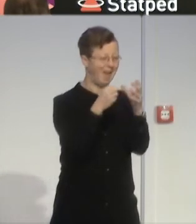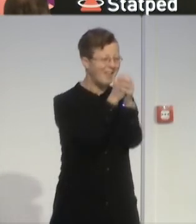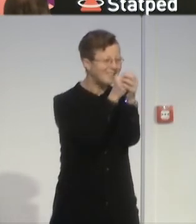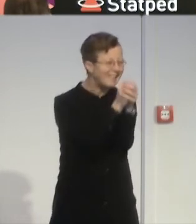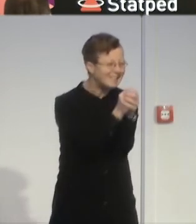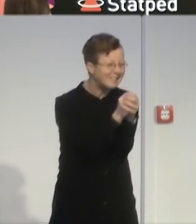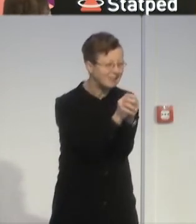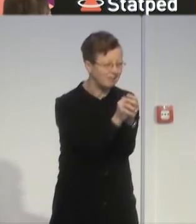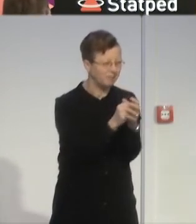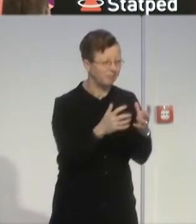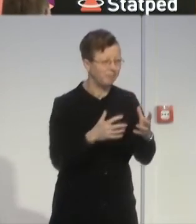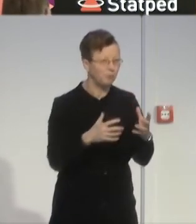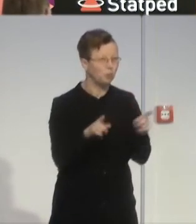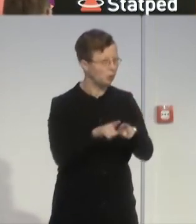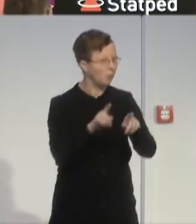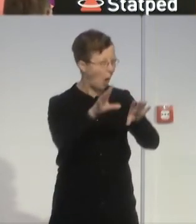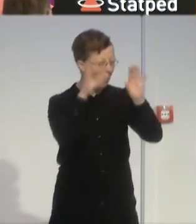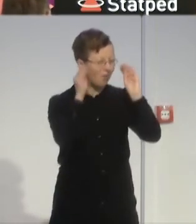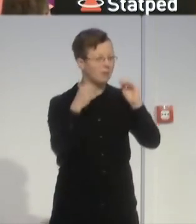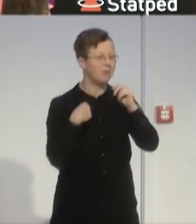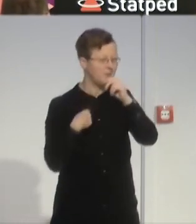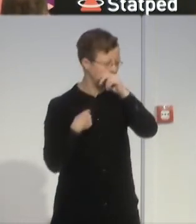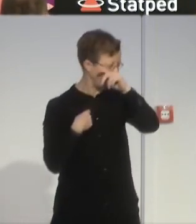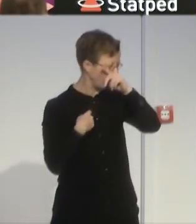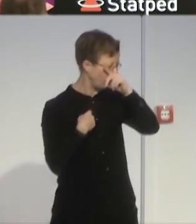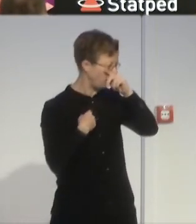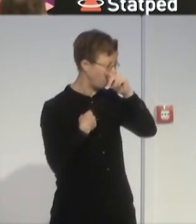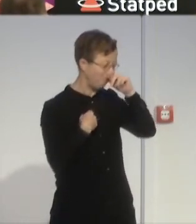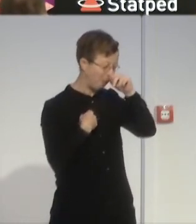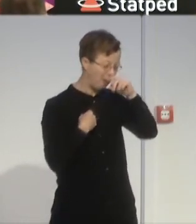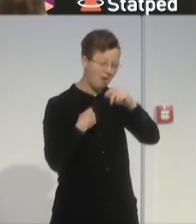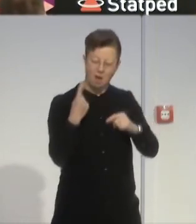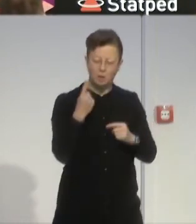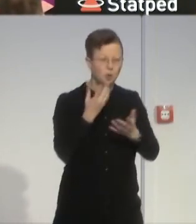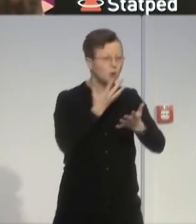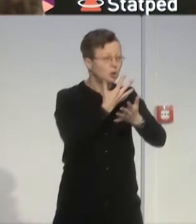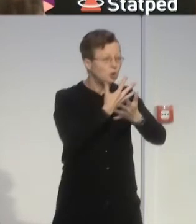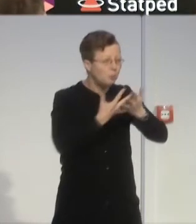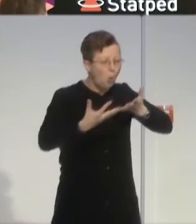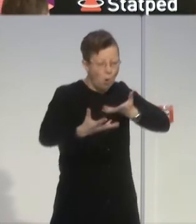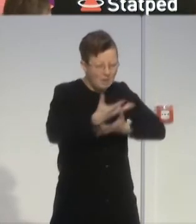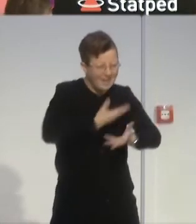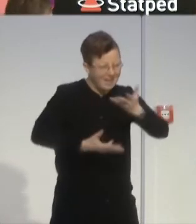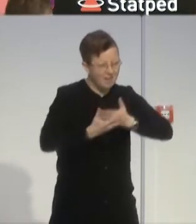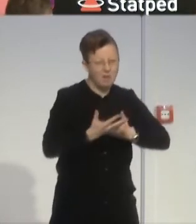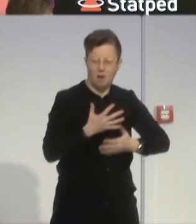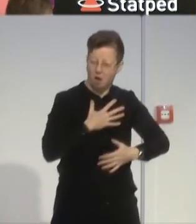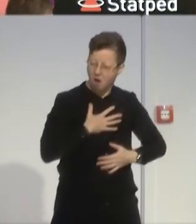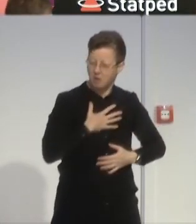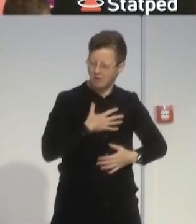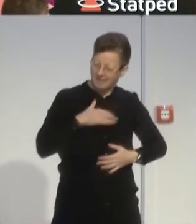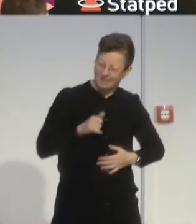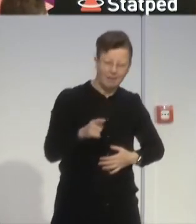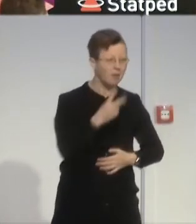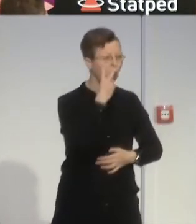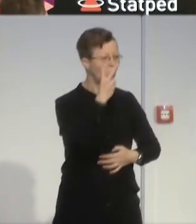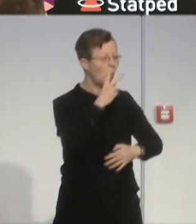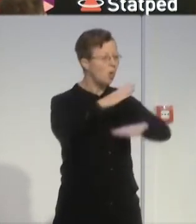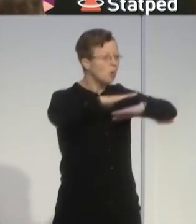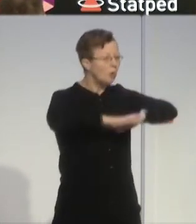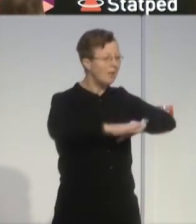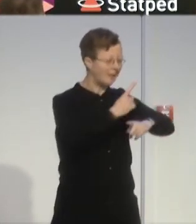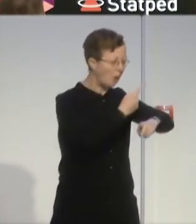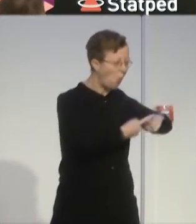I understand it. So languaging here has two basic components. One of